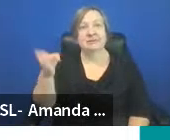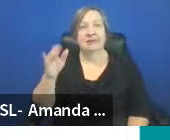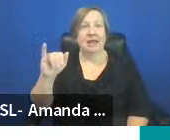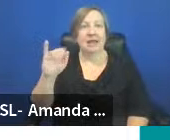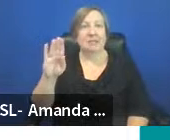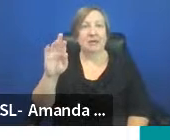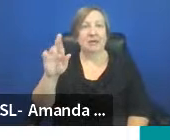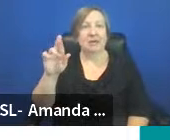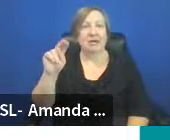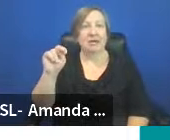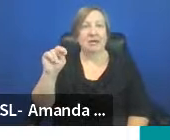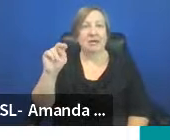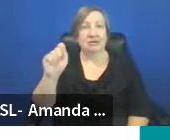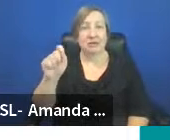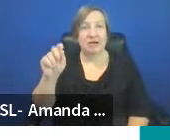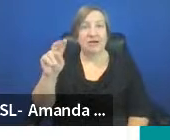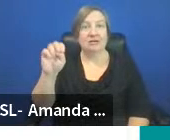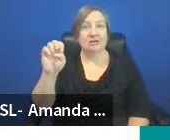https://ibr.news/captions. Next slide.